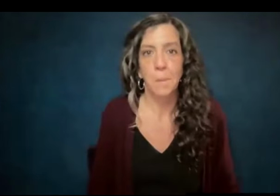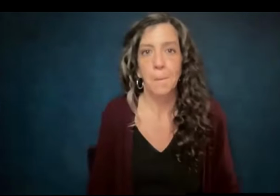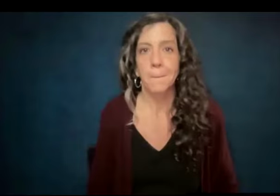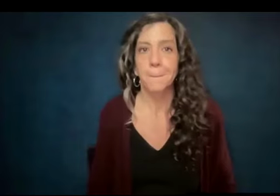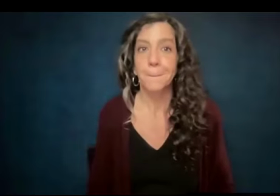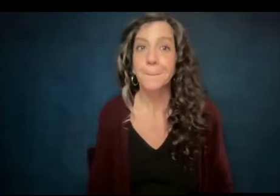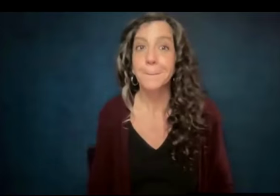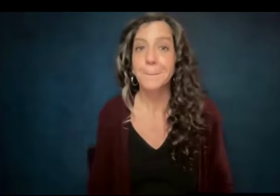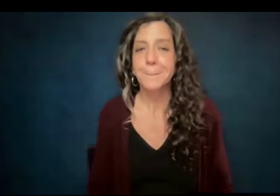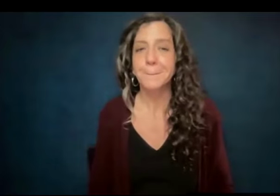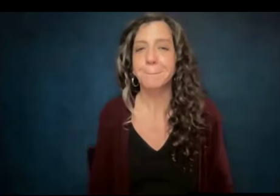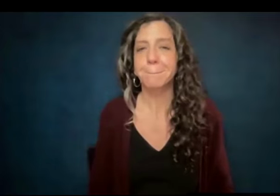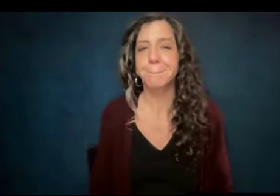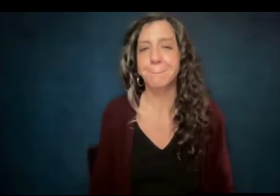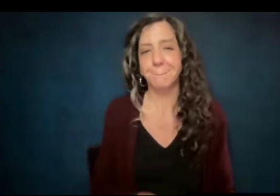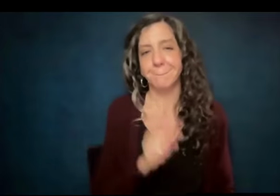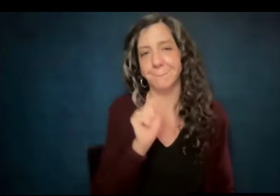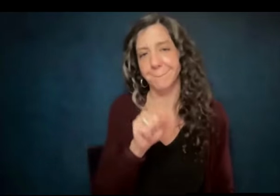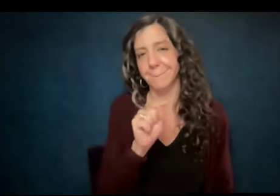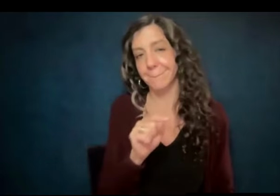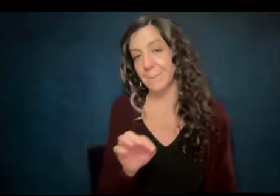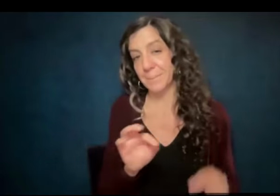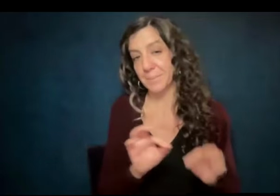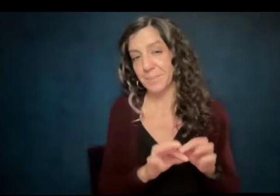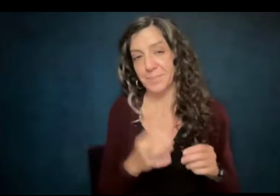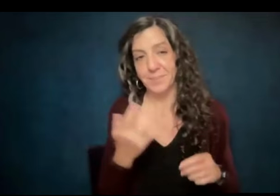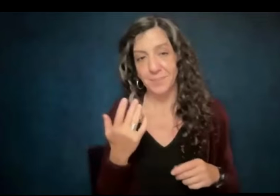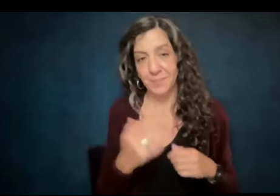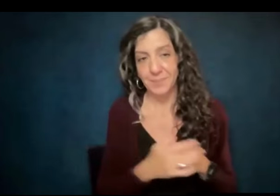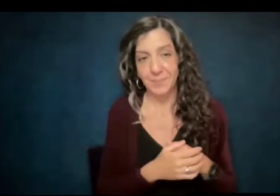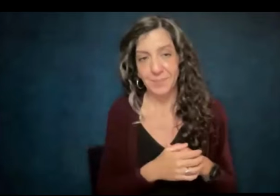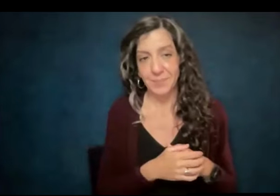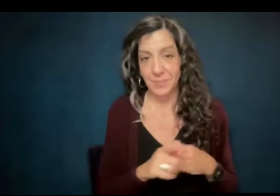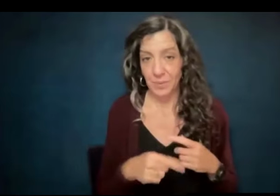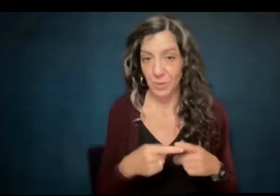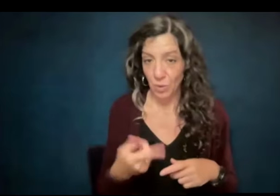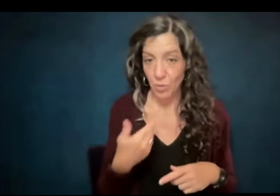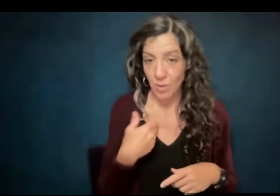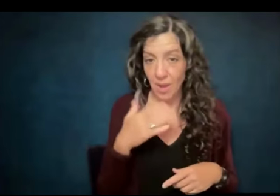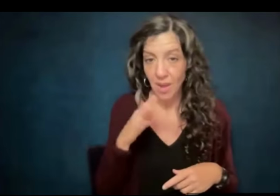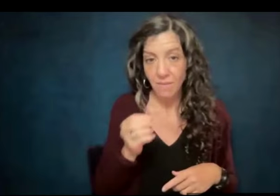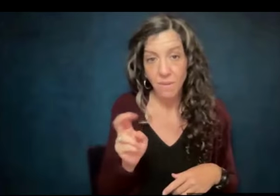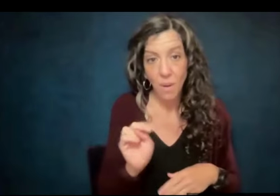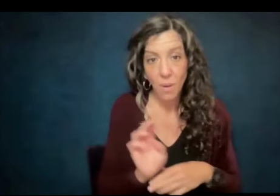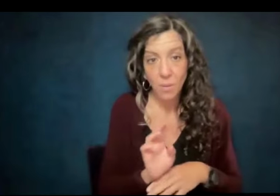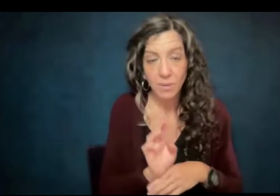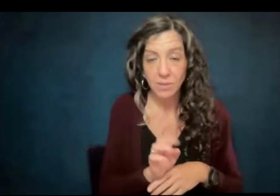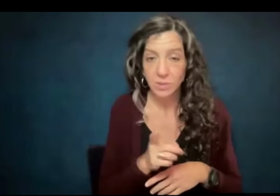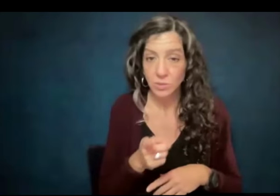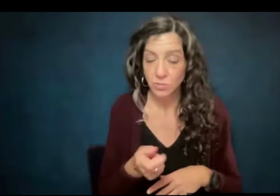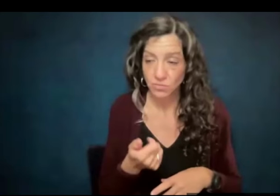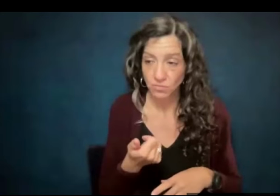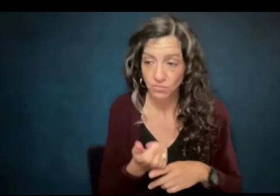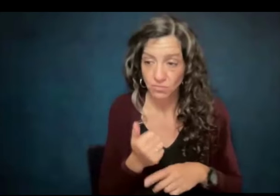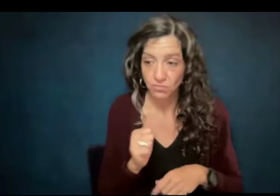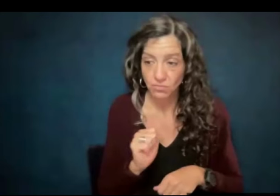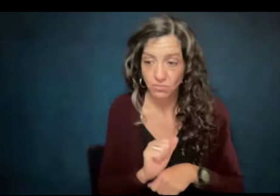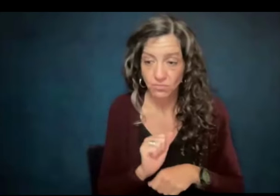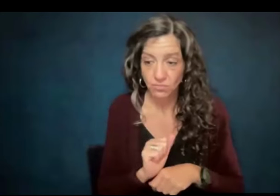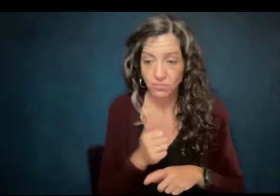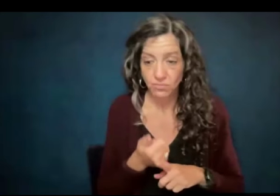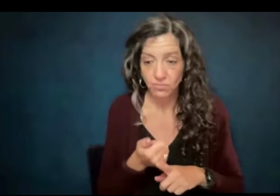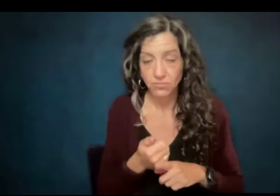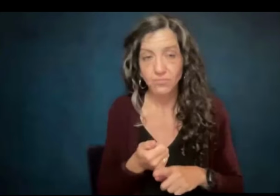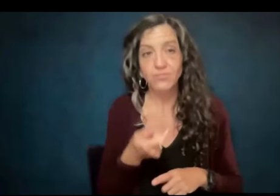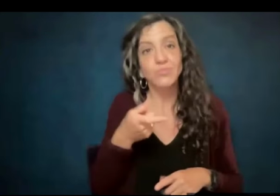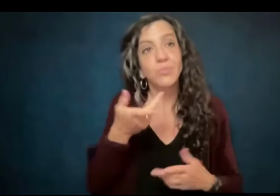So this is really important because when you have your own business, when you're self-employed, you might need